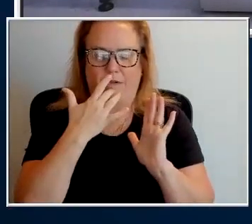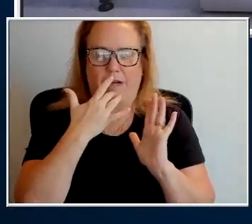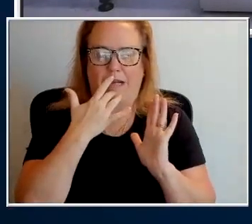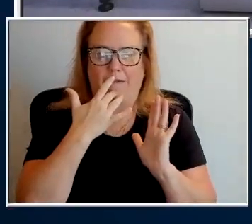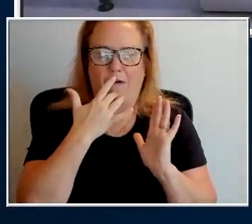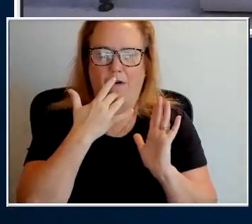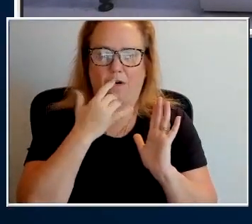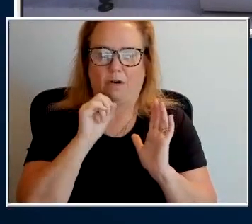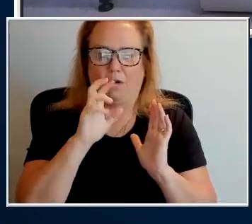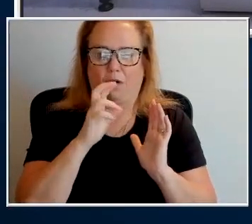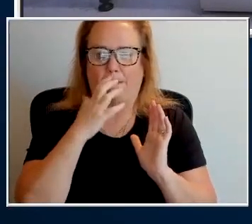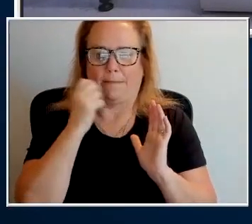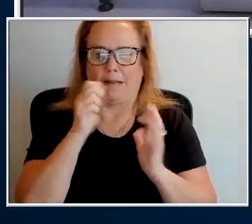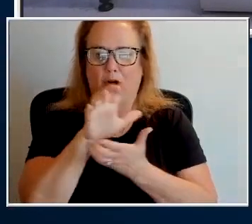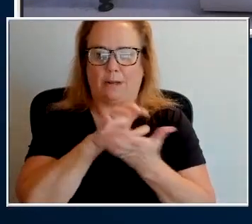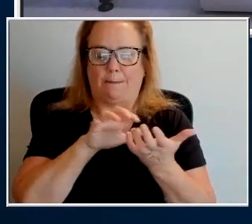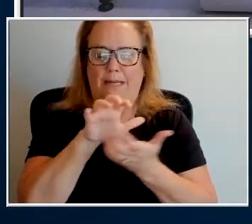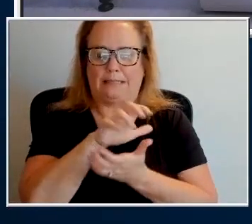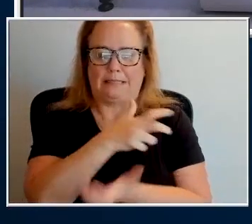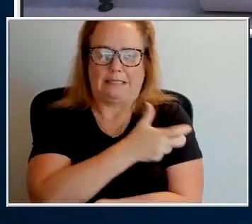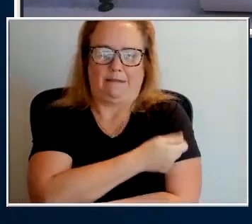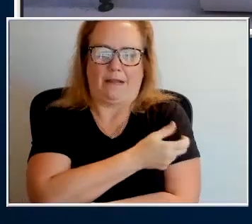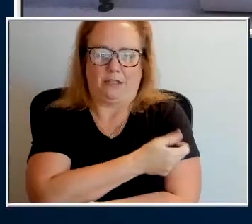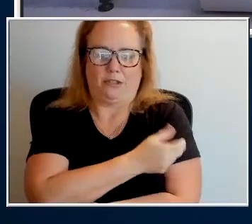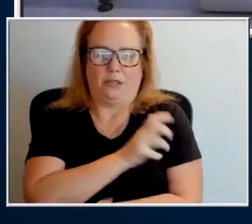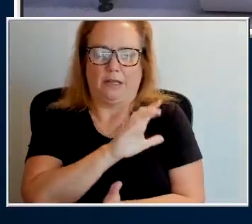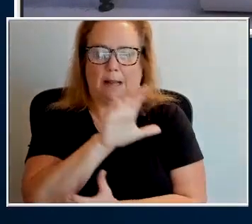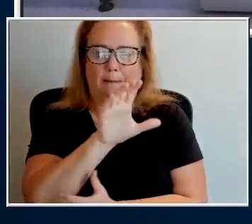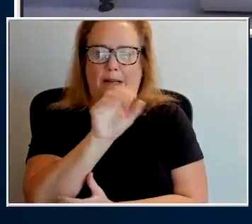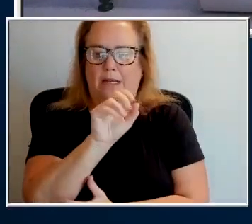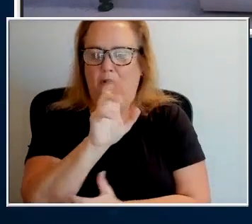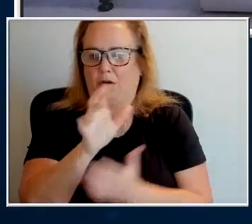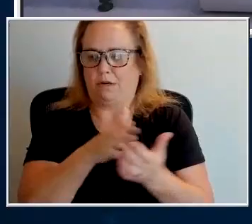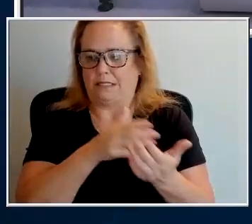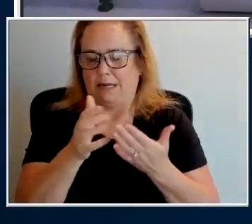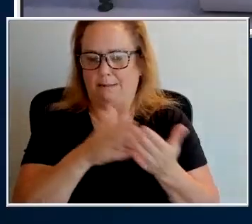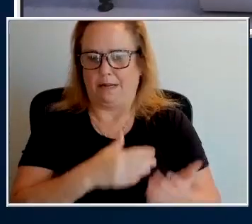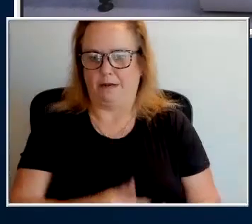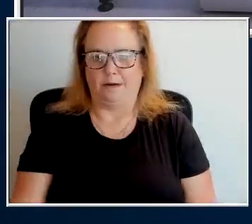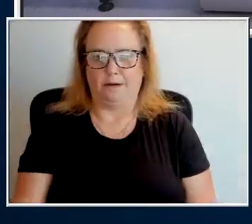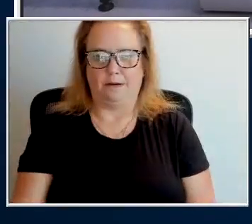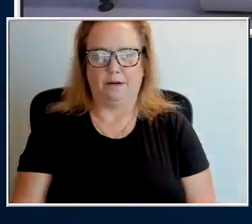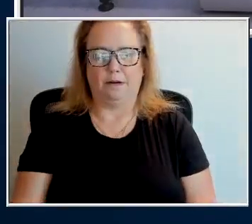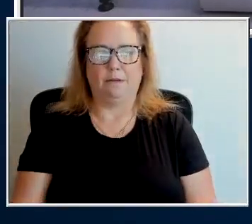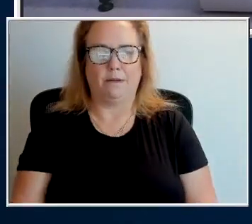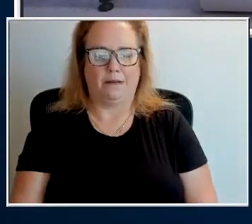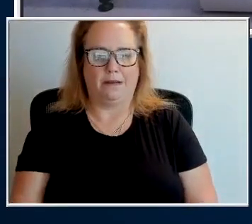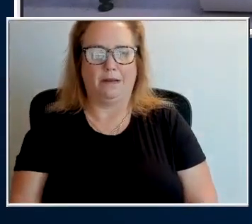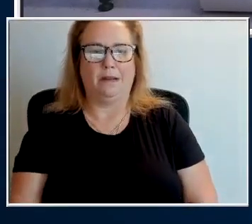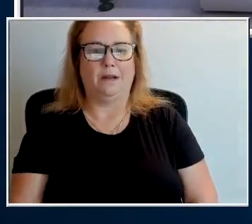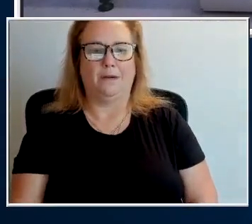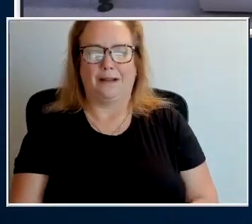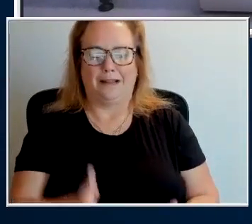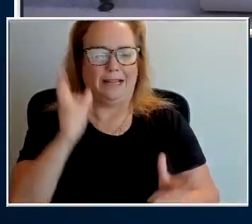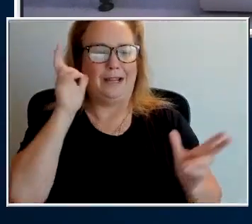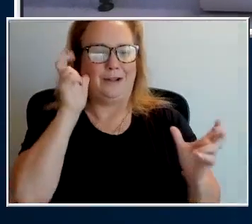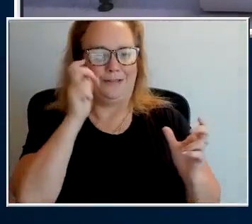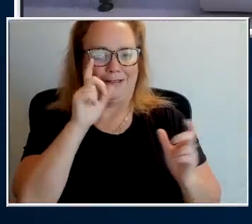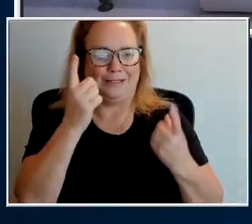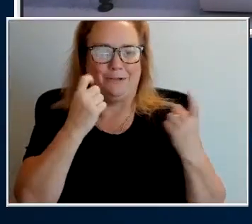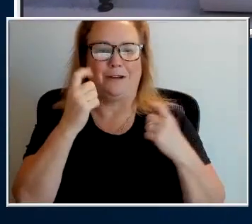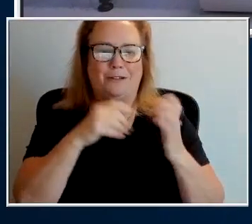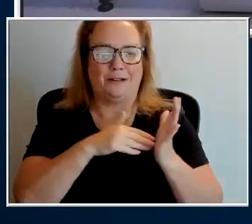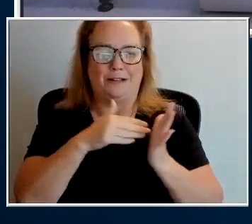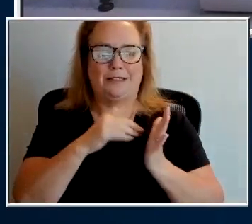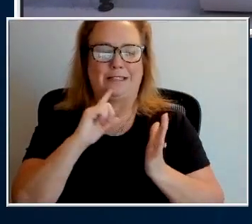better to mix the vaccine manufacturers, or is there no difference? We get this question a lot. We did, especially in the midst of the severity of the